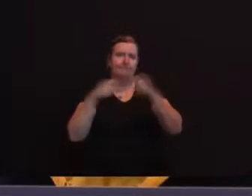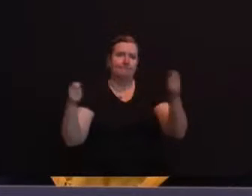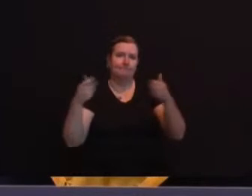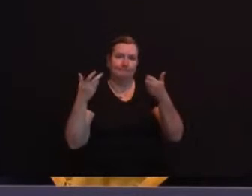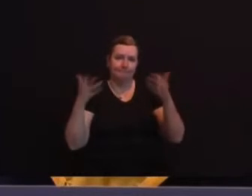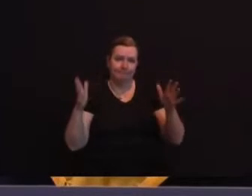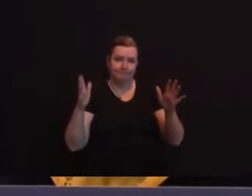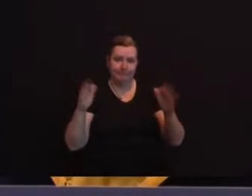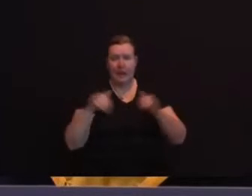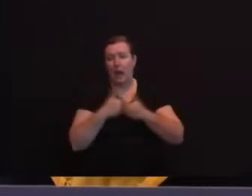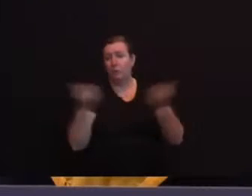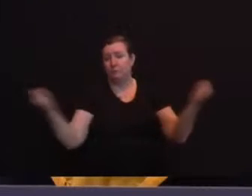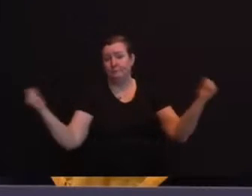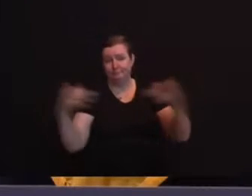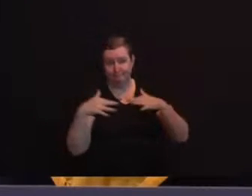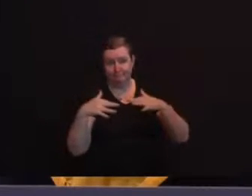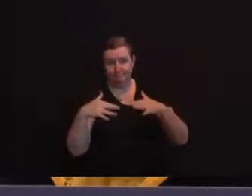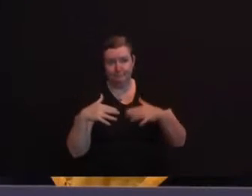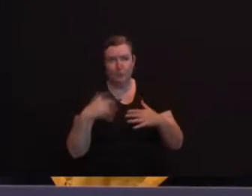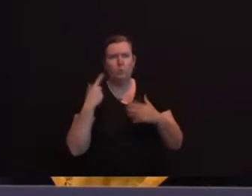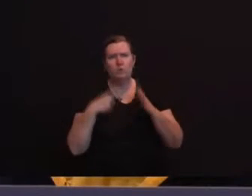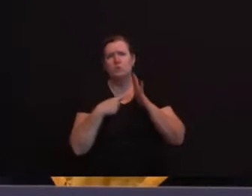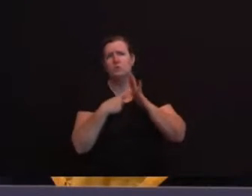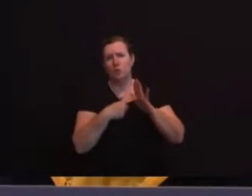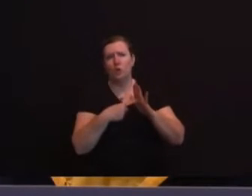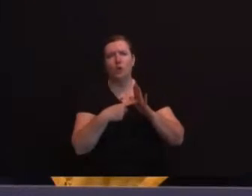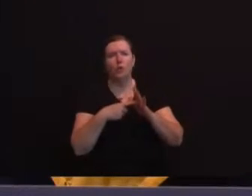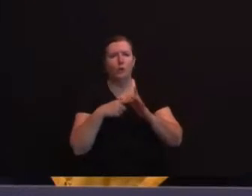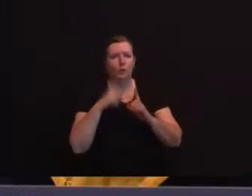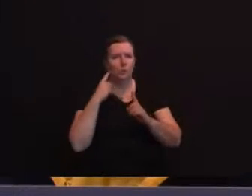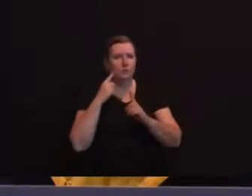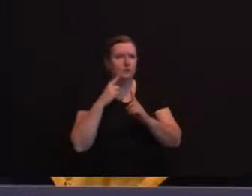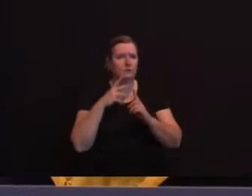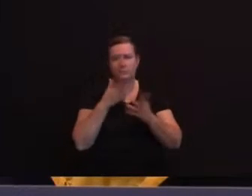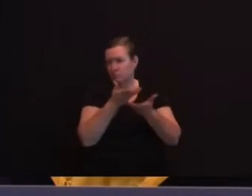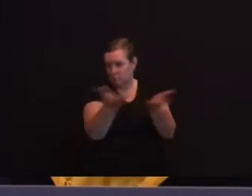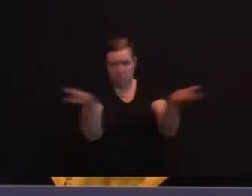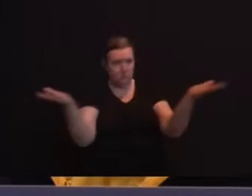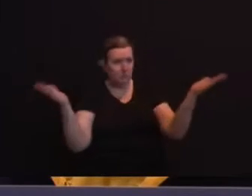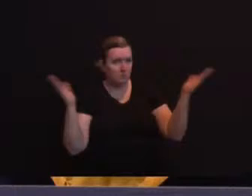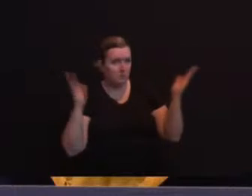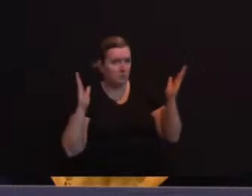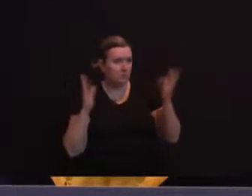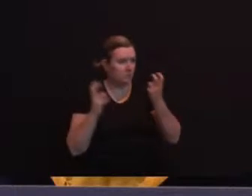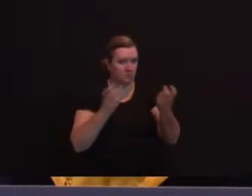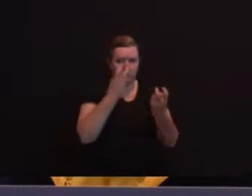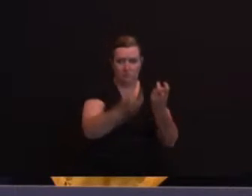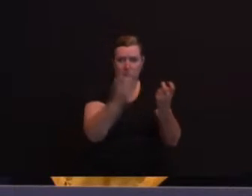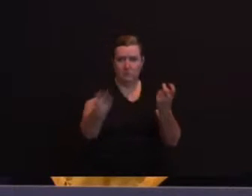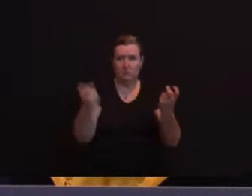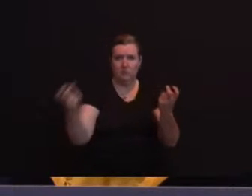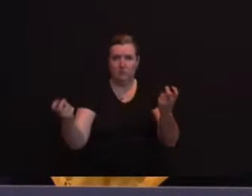from here out looking at you and just show folks who are watching someday what it looks like in this